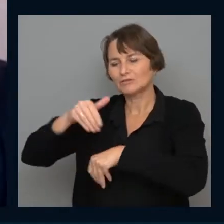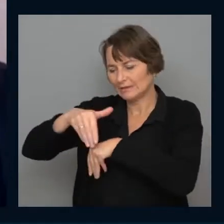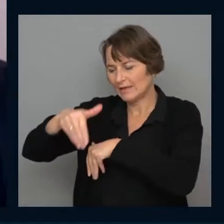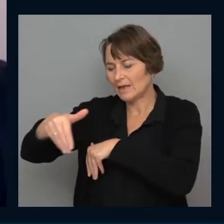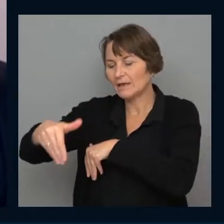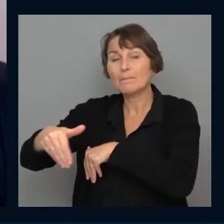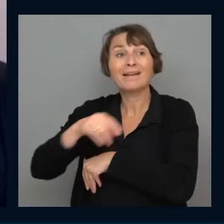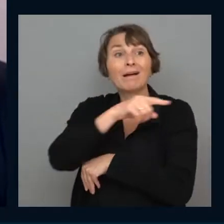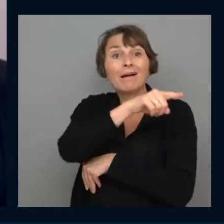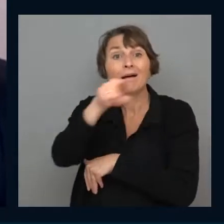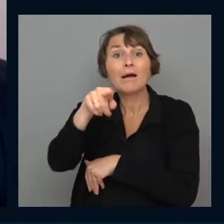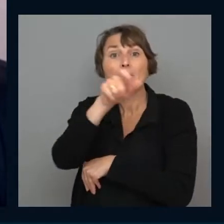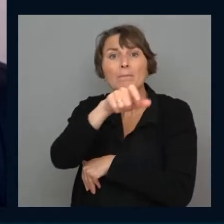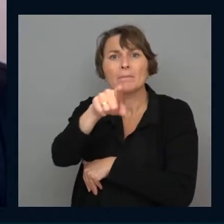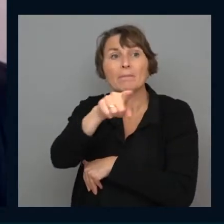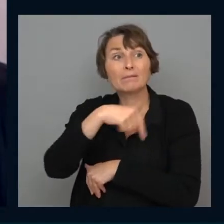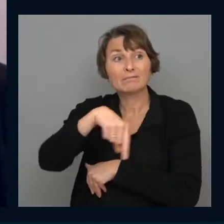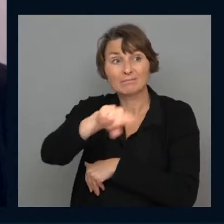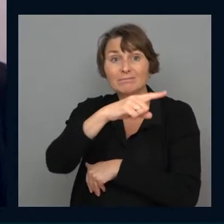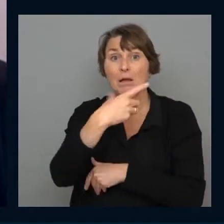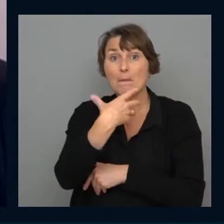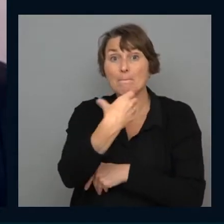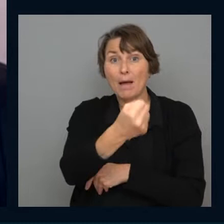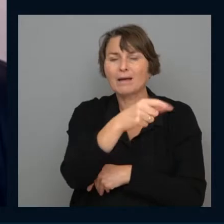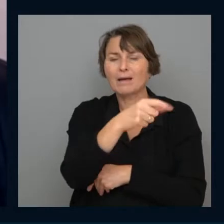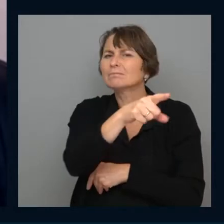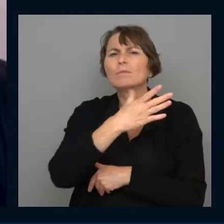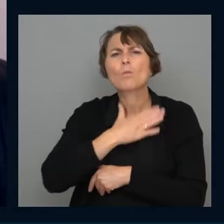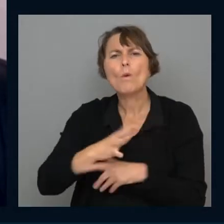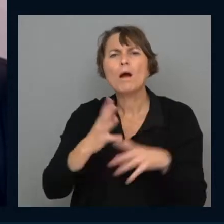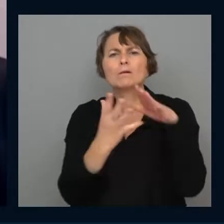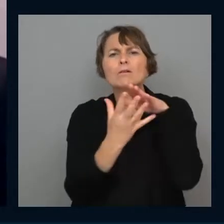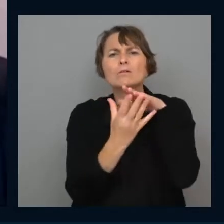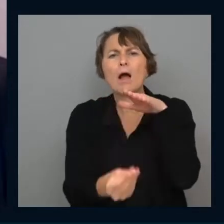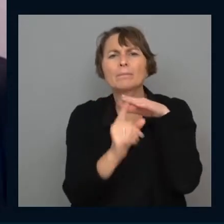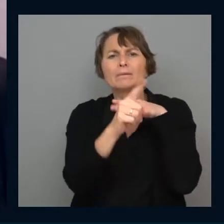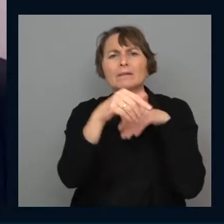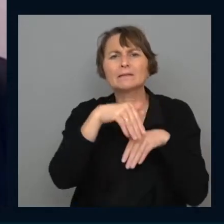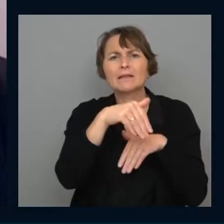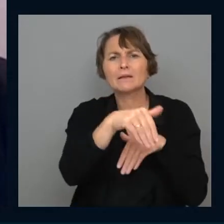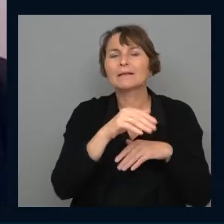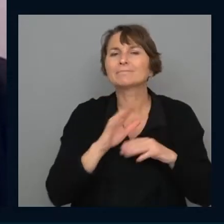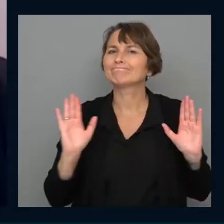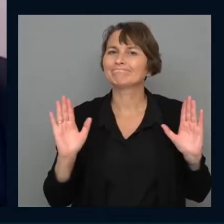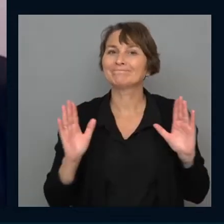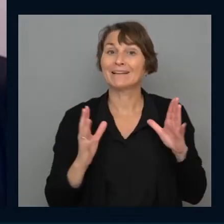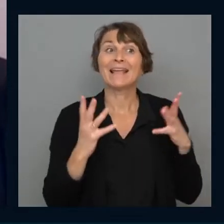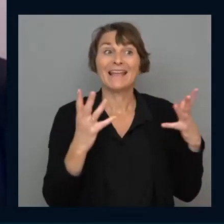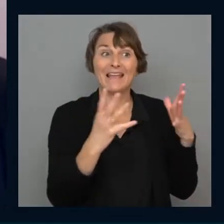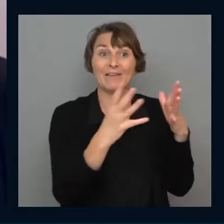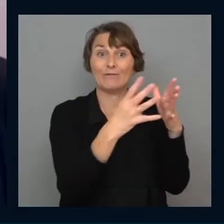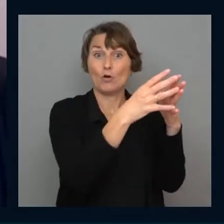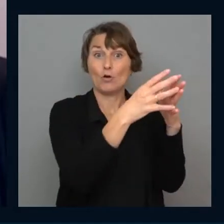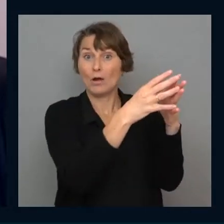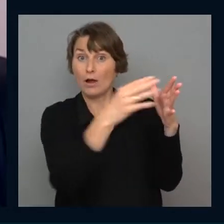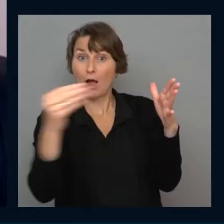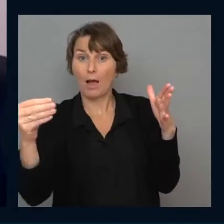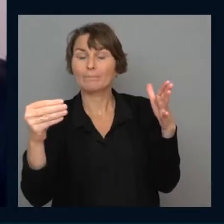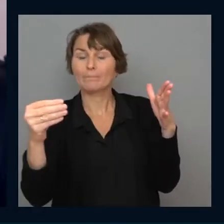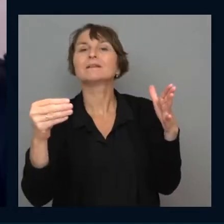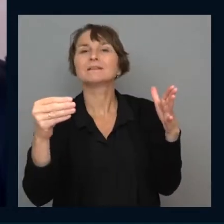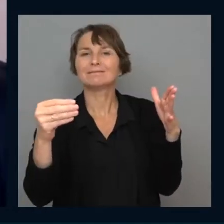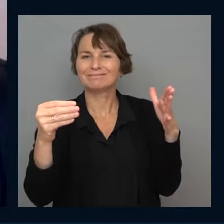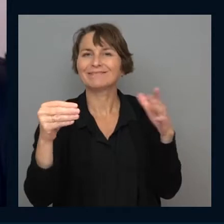database as well. So if they're using like the Azure PaaS database service, so when they go to clone that slot, they just need to change the connection string